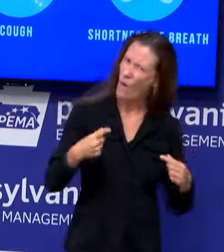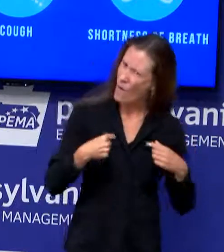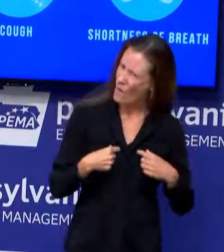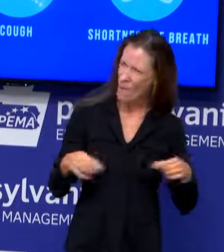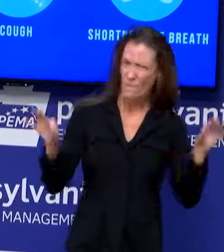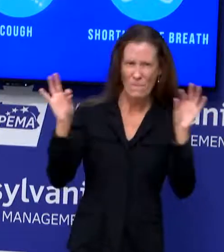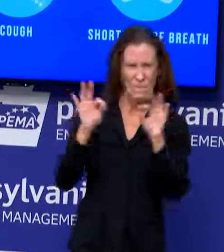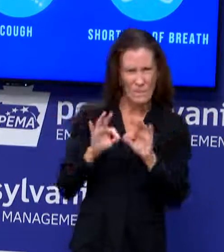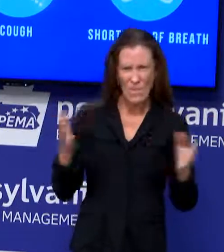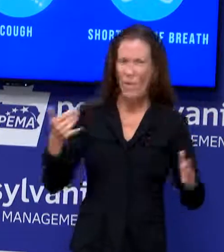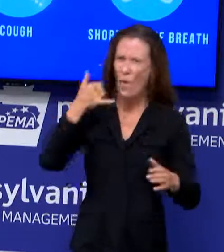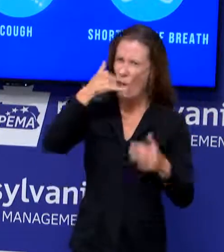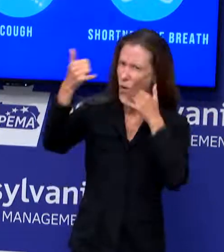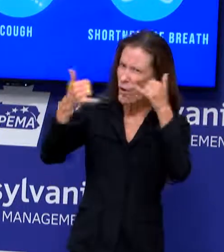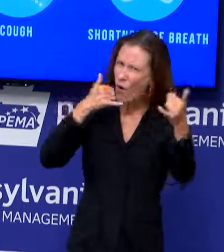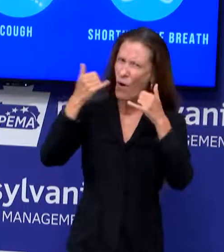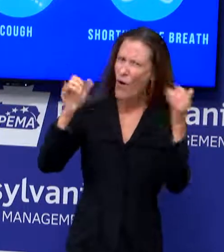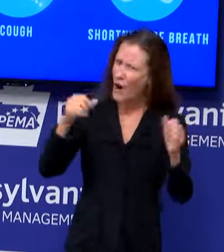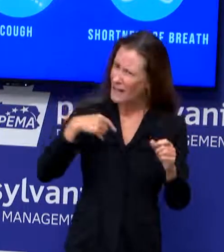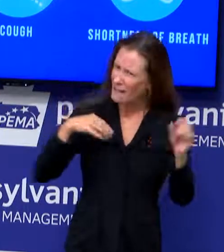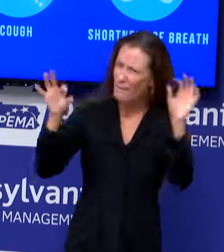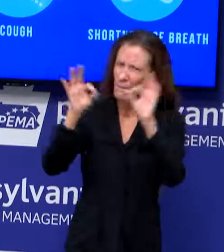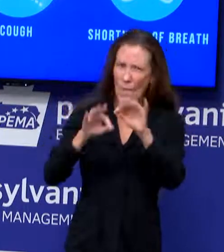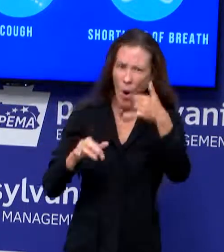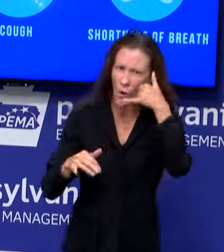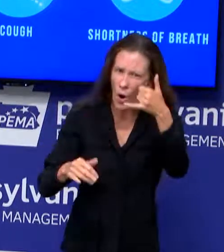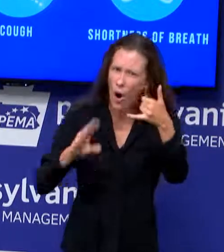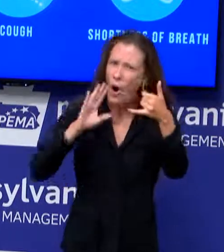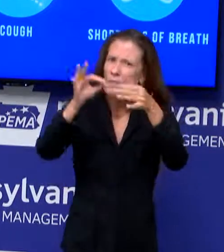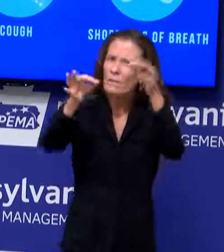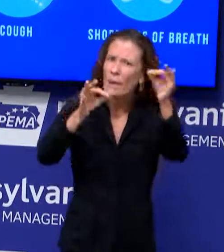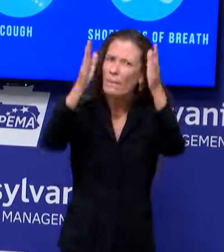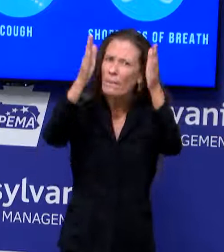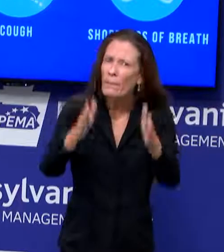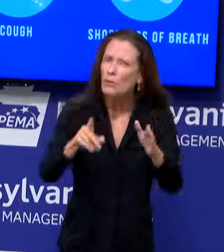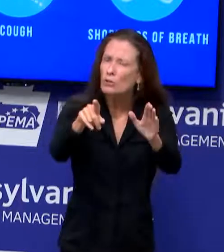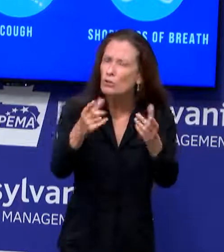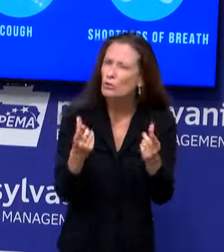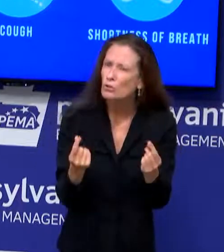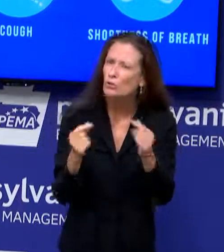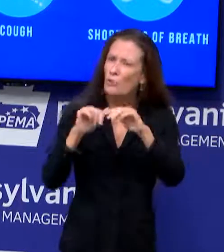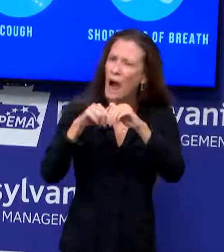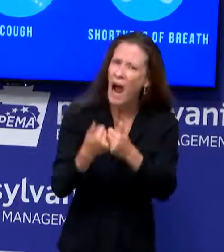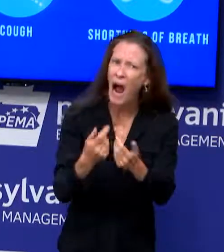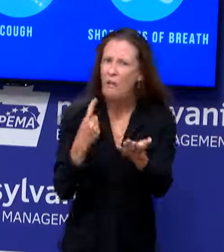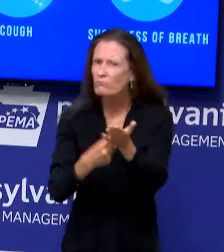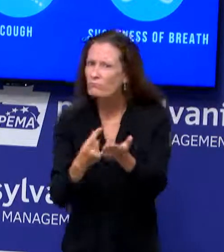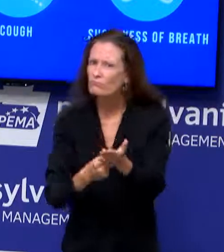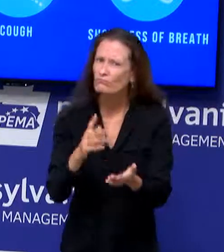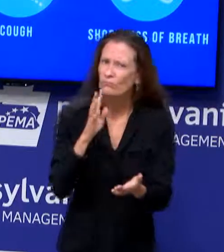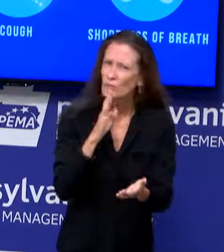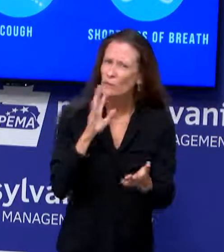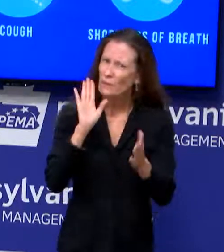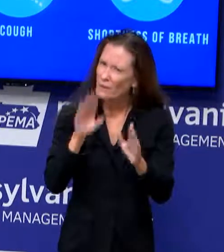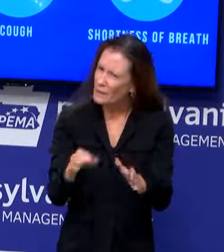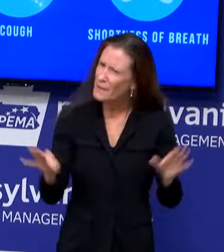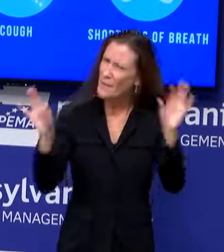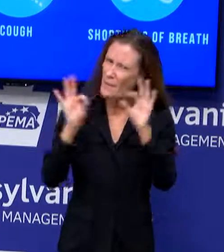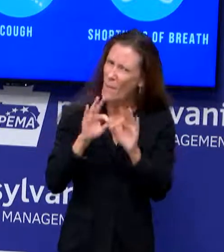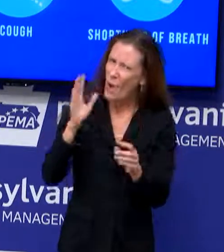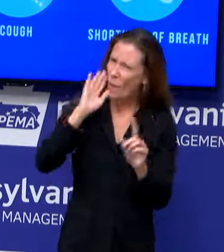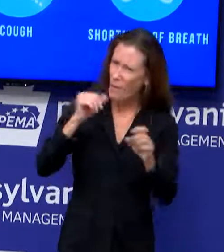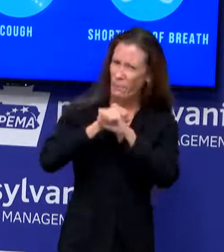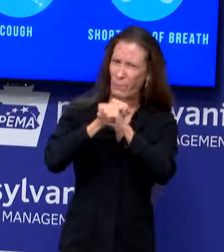case investigators and do respond to the contact tracers, and that's how we're going to be able to protect the public health, and that's all part